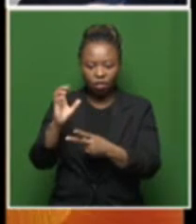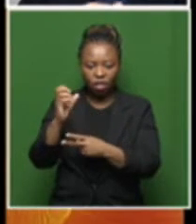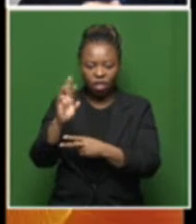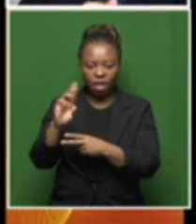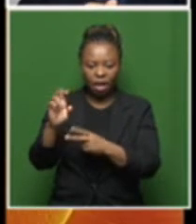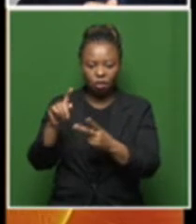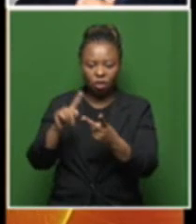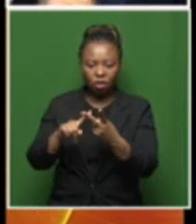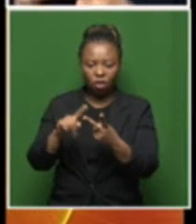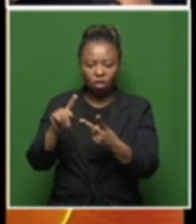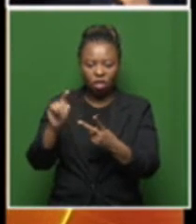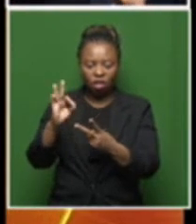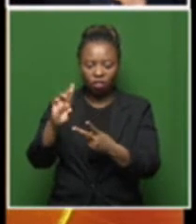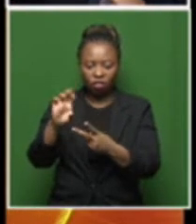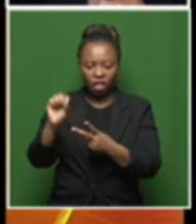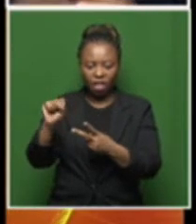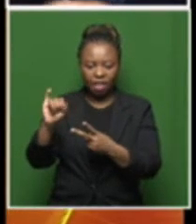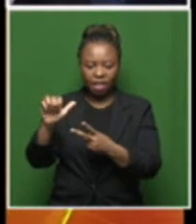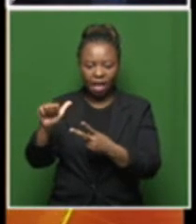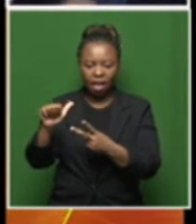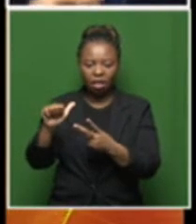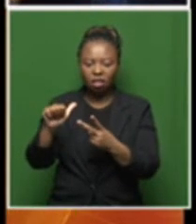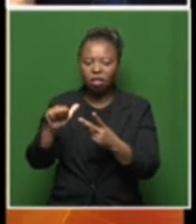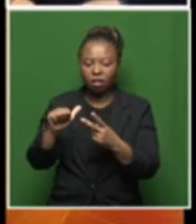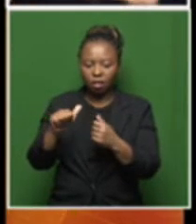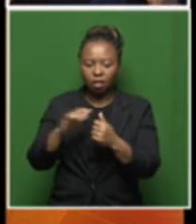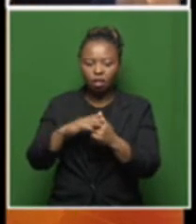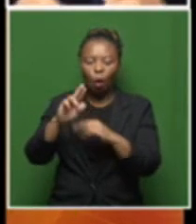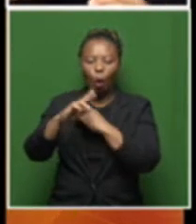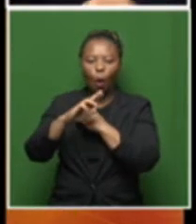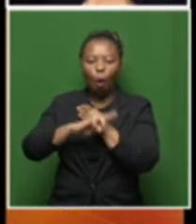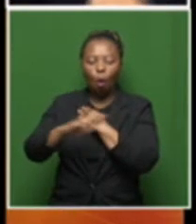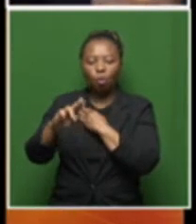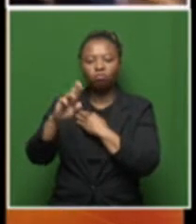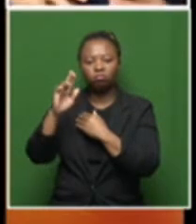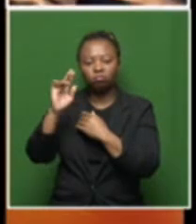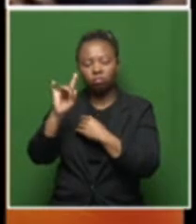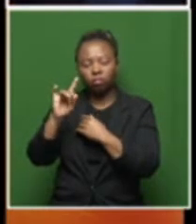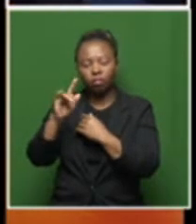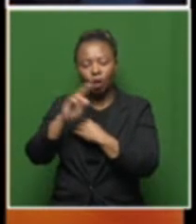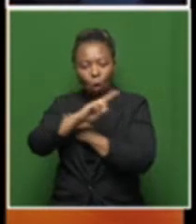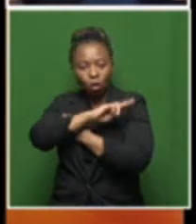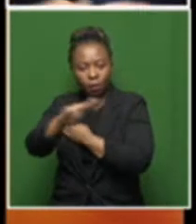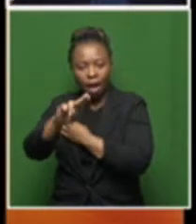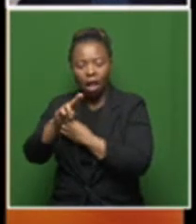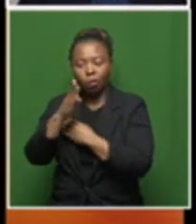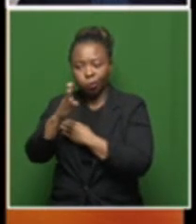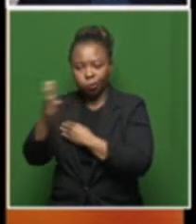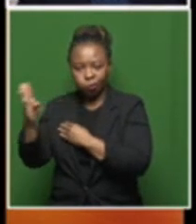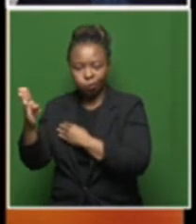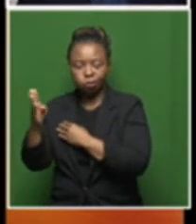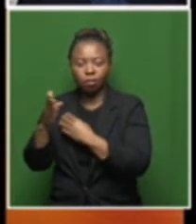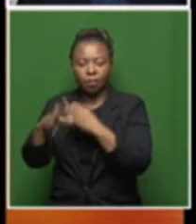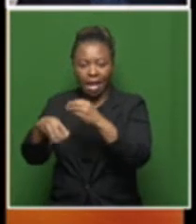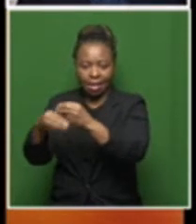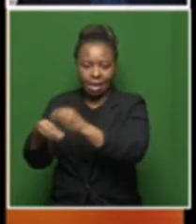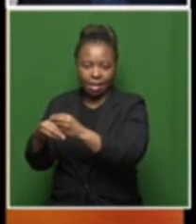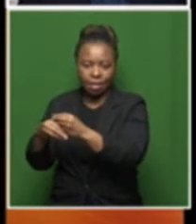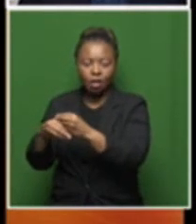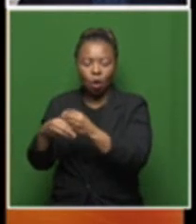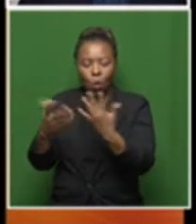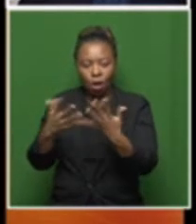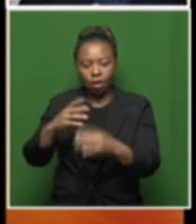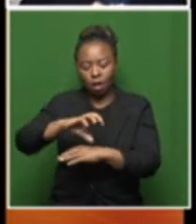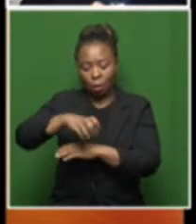Paarl 60. And then at a lot of rural hospitals, there's 20 beds, 30 beds, 20 beds capacity across our entire